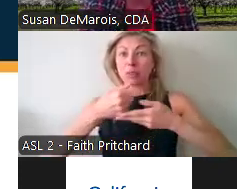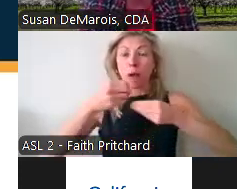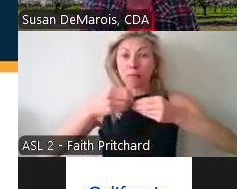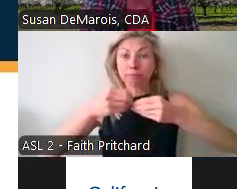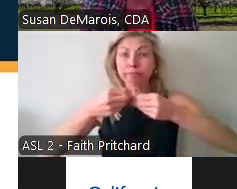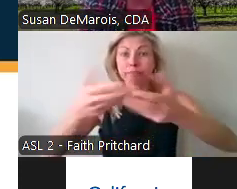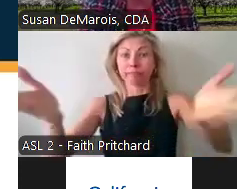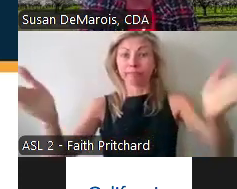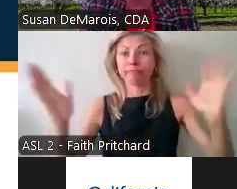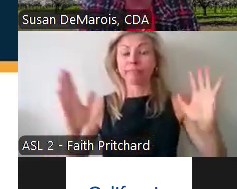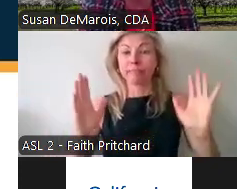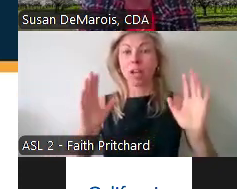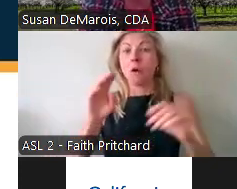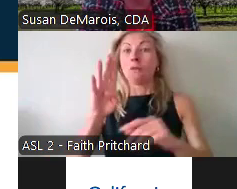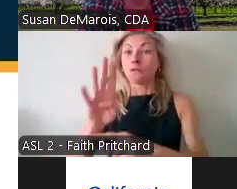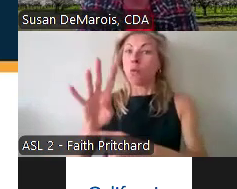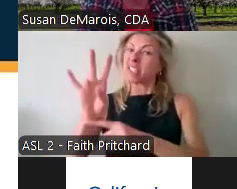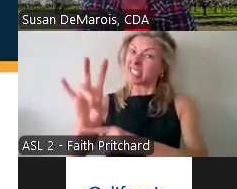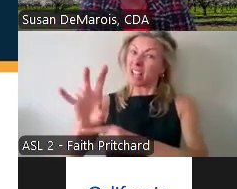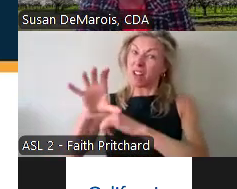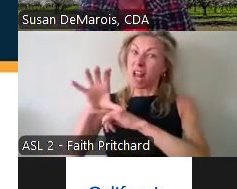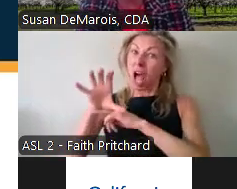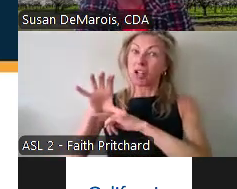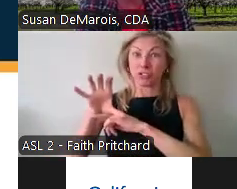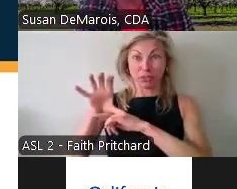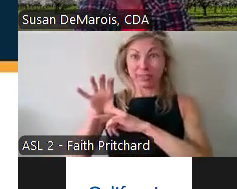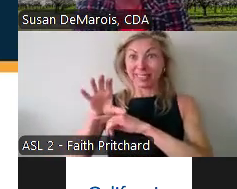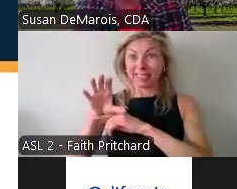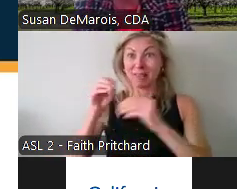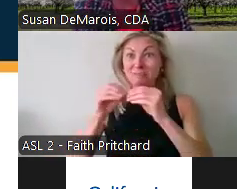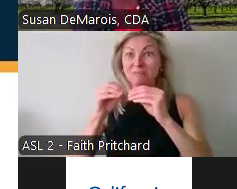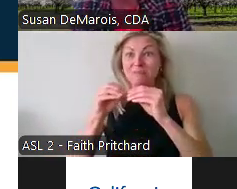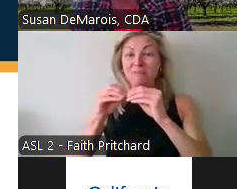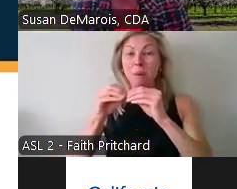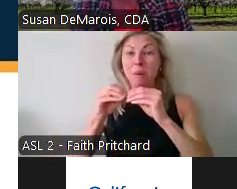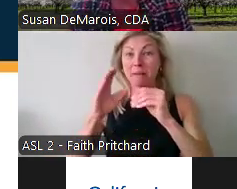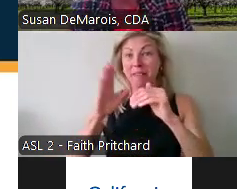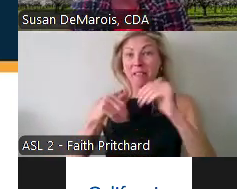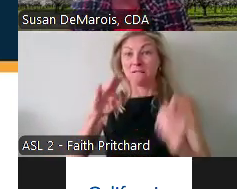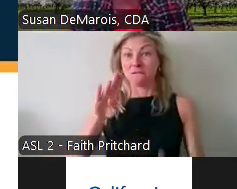get 4,700 more than 4,700 completed responses. But